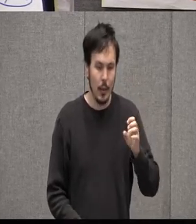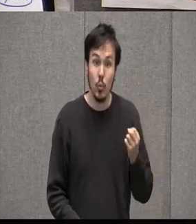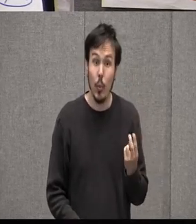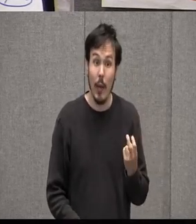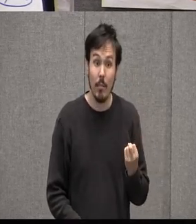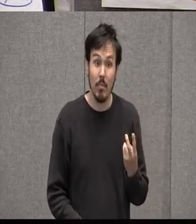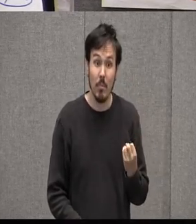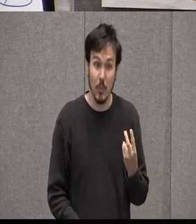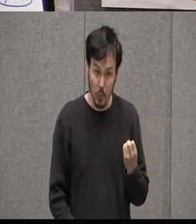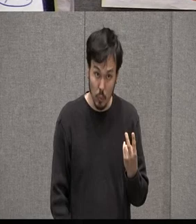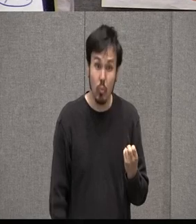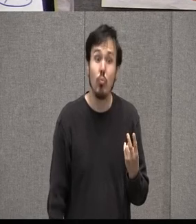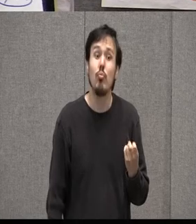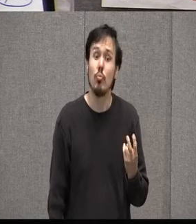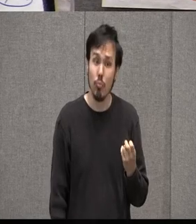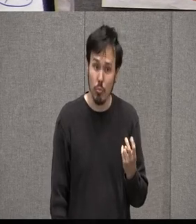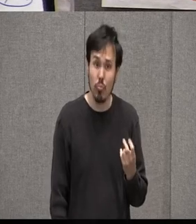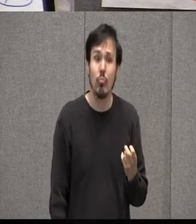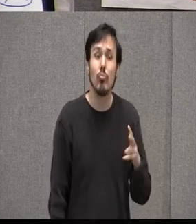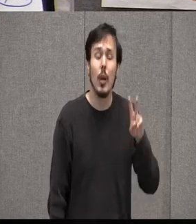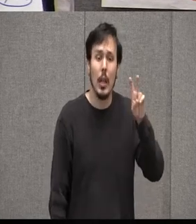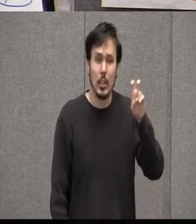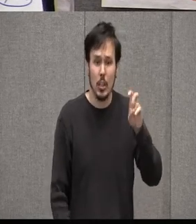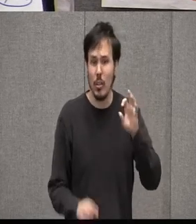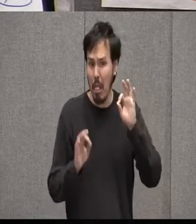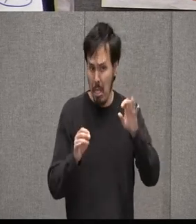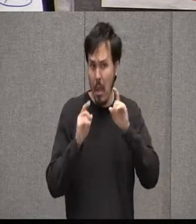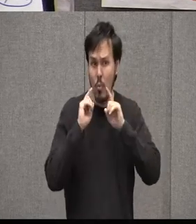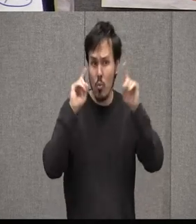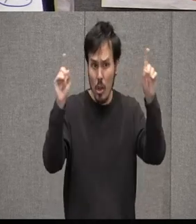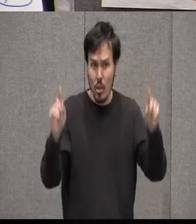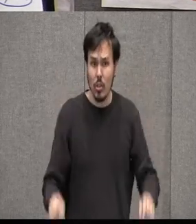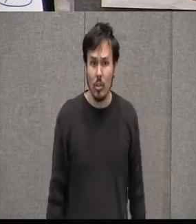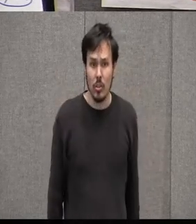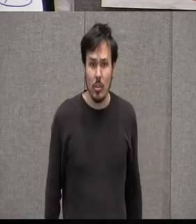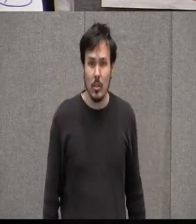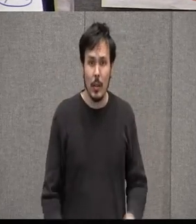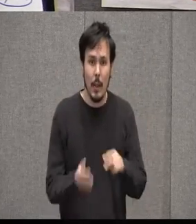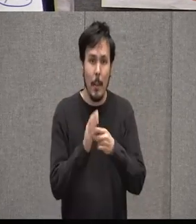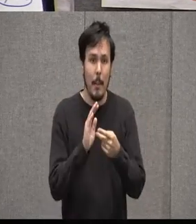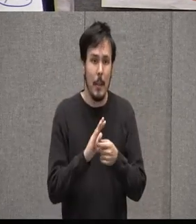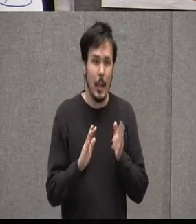4, 8, 12. That does work. Okay, so we're having